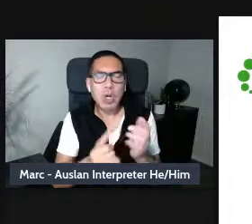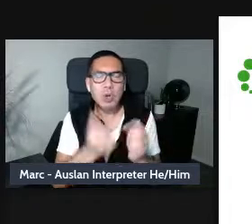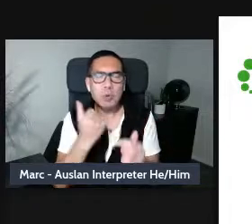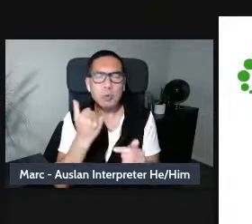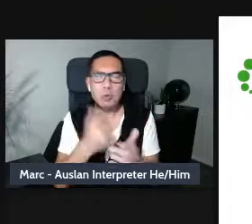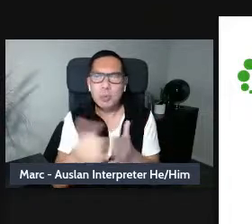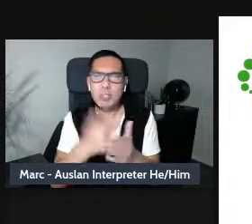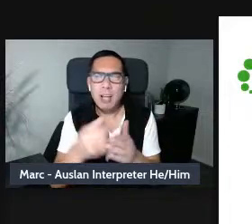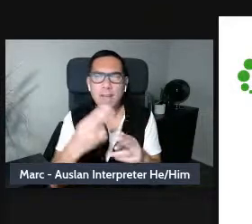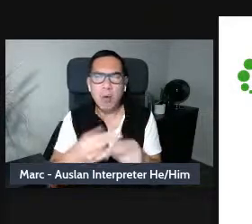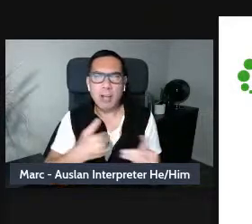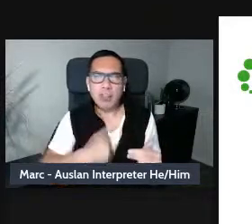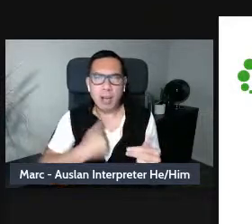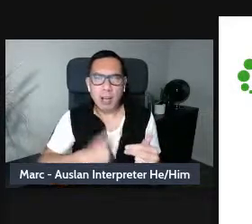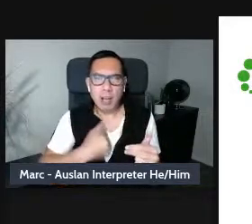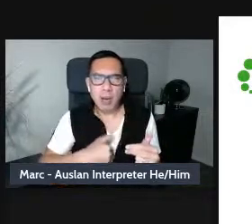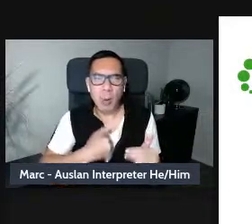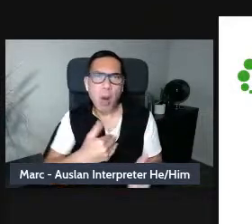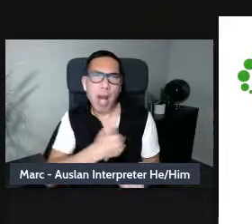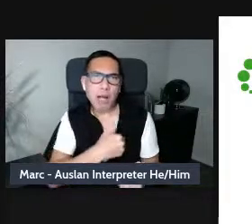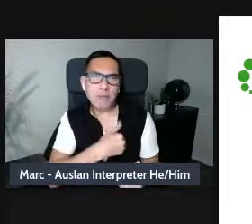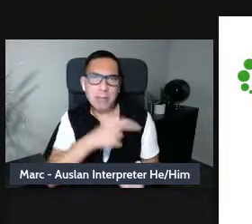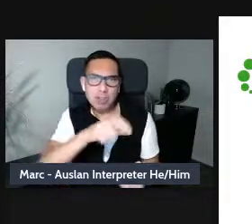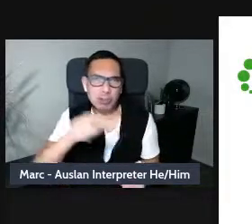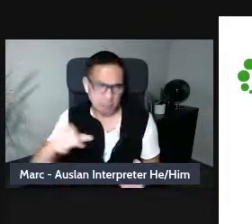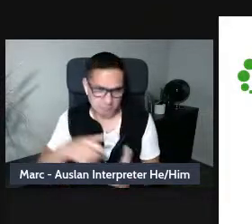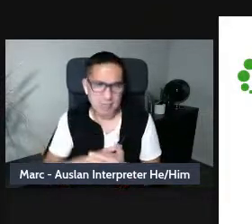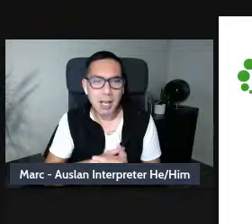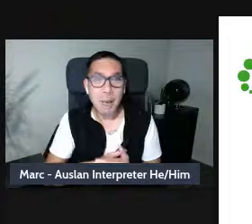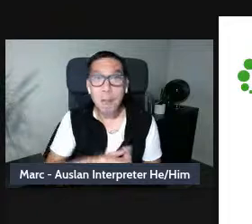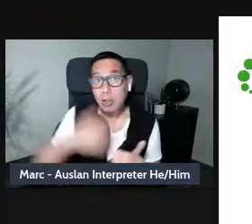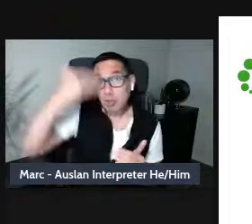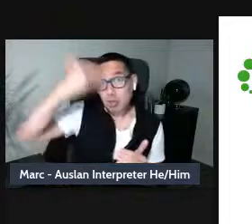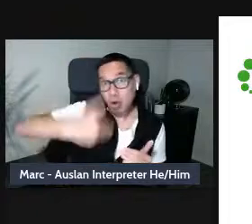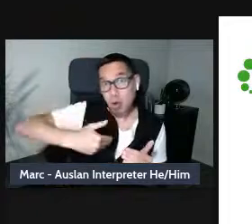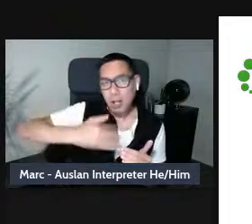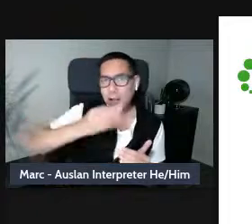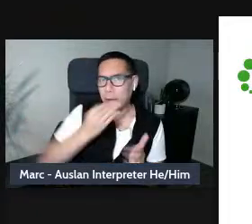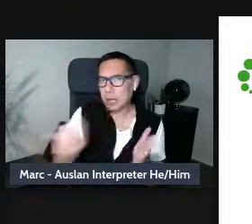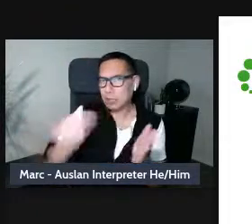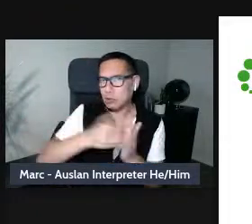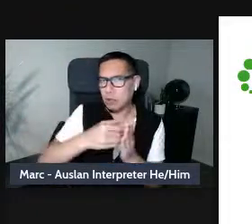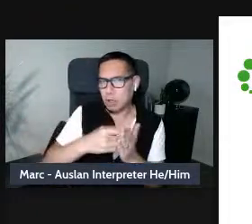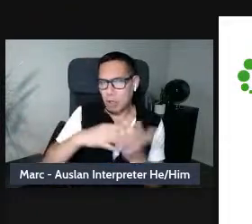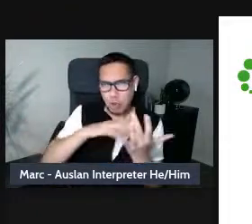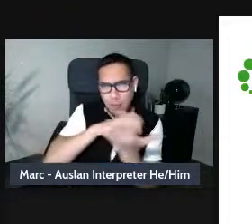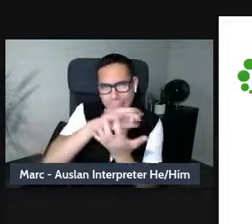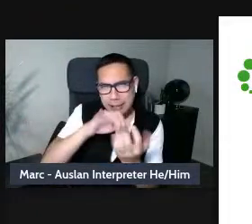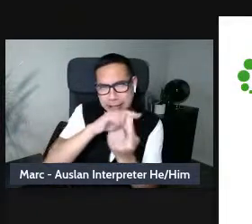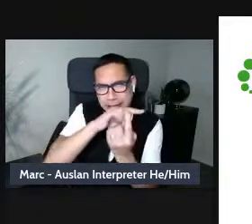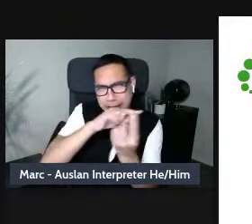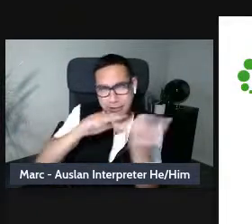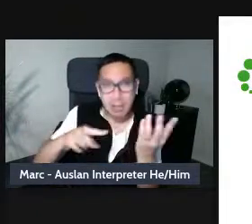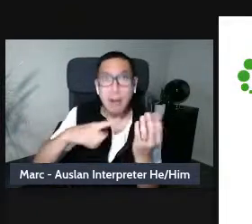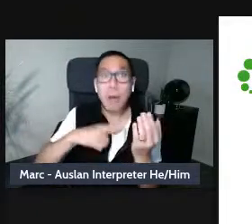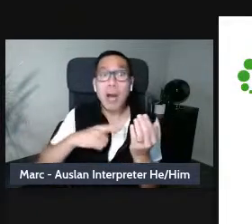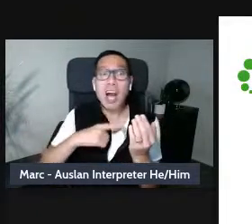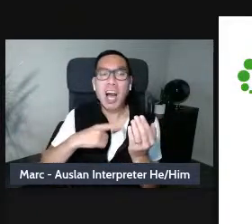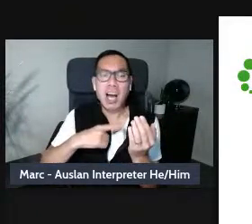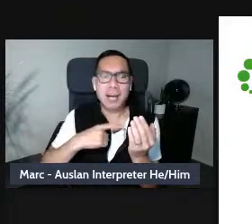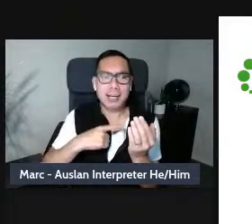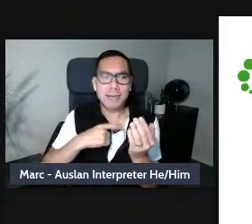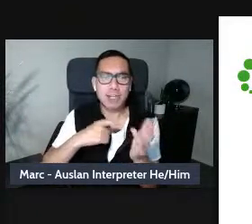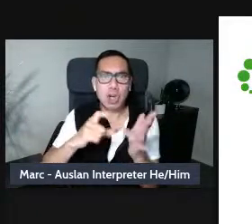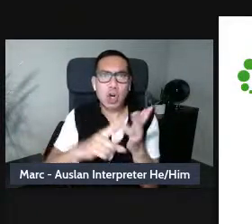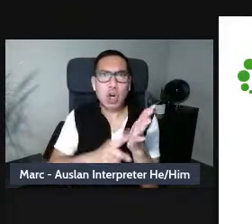But when it comes to stroke, it's a bit more complicated than that, because the collateral vessels are just like every